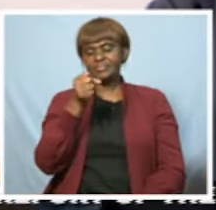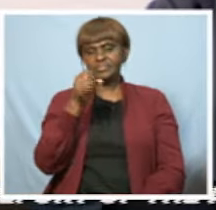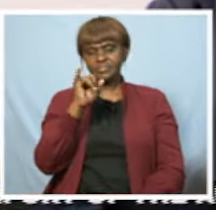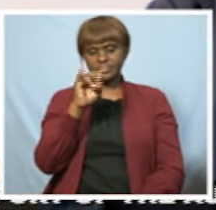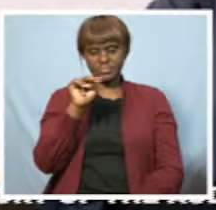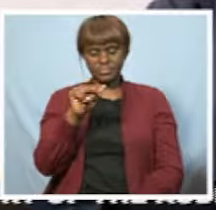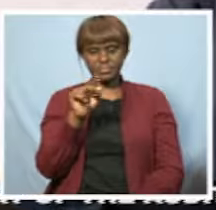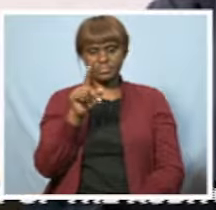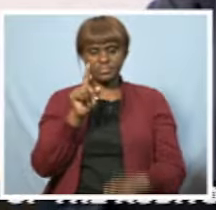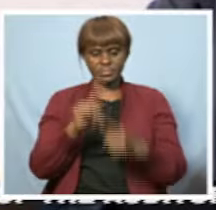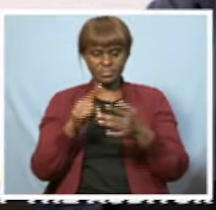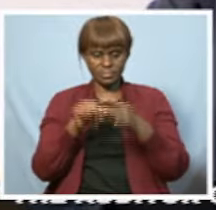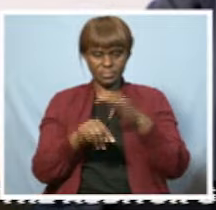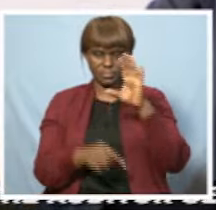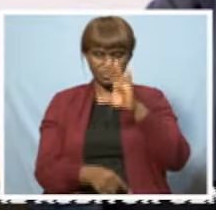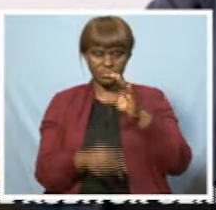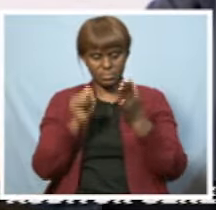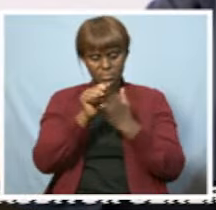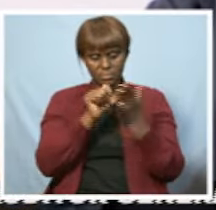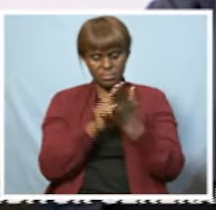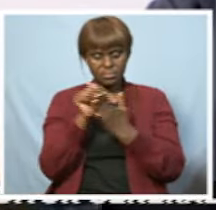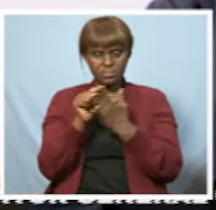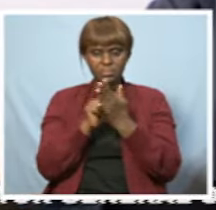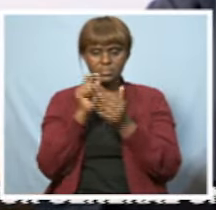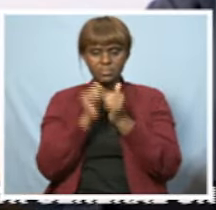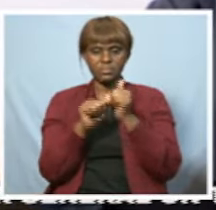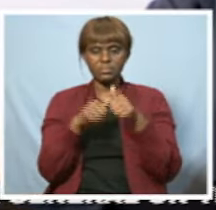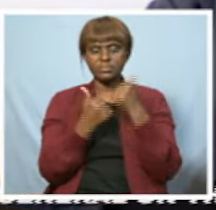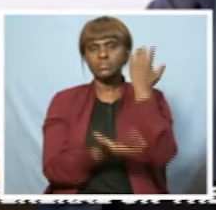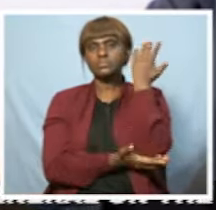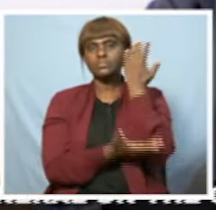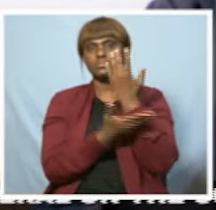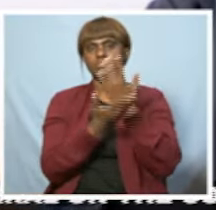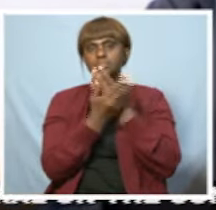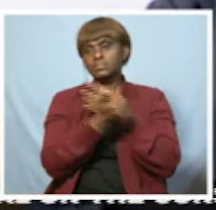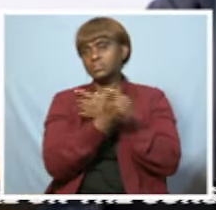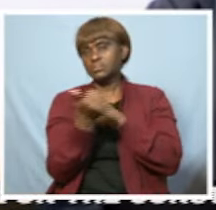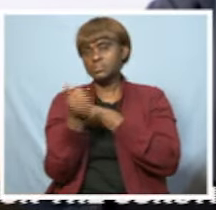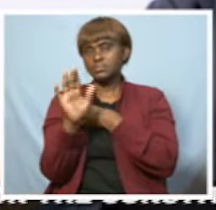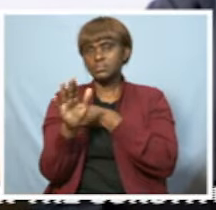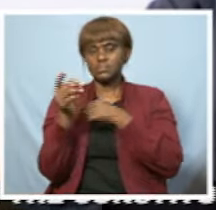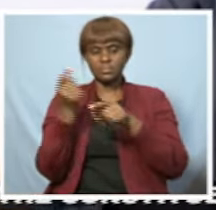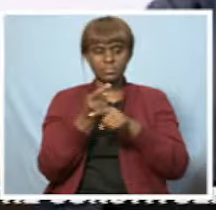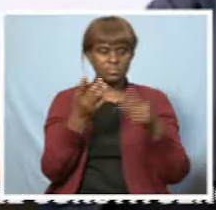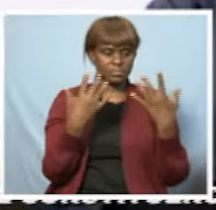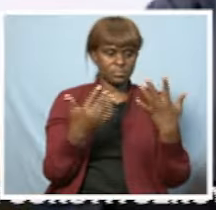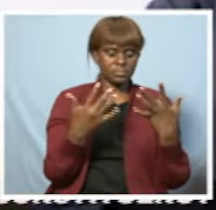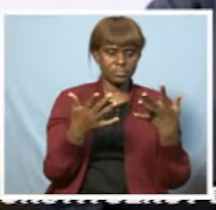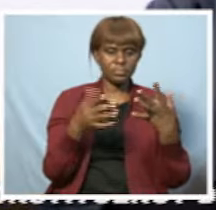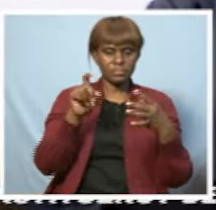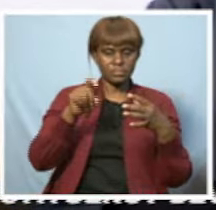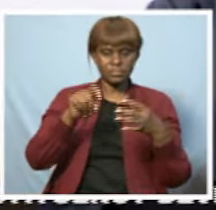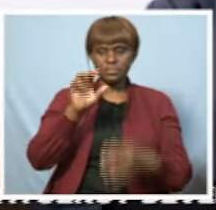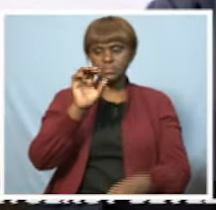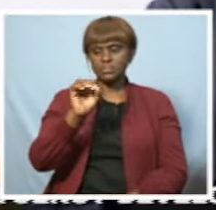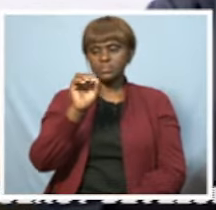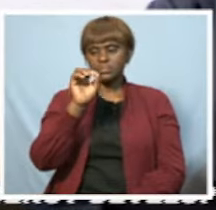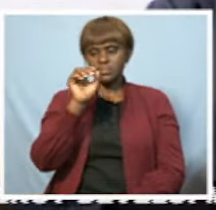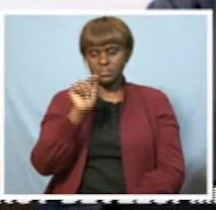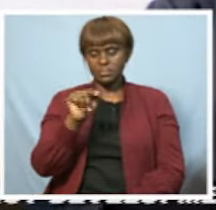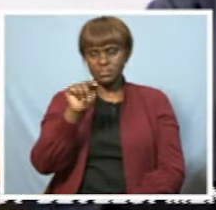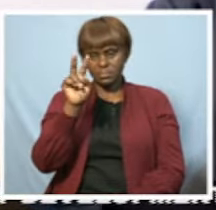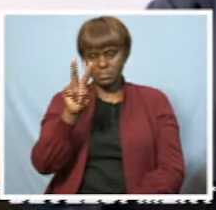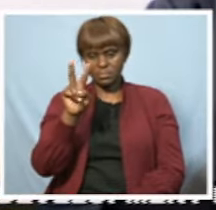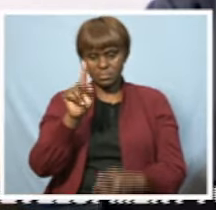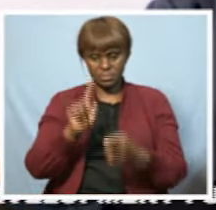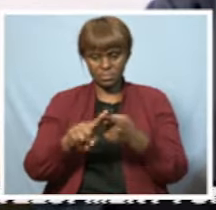removed. But on the flushing and pump testing, because we are upgrading the existing one from hand pump, which requires 0.2, to a